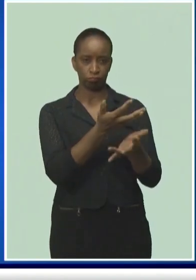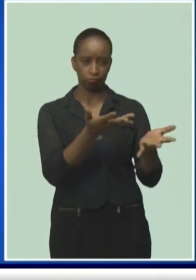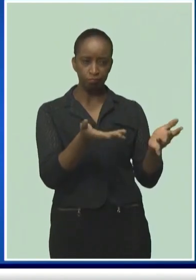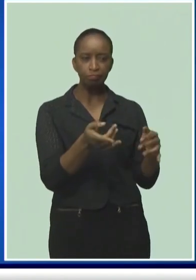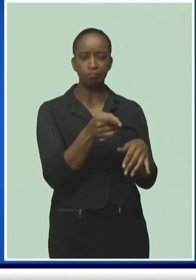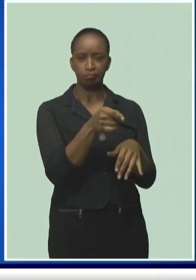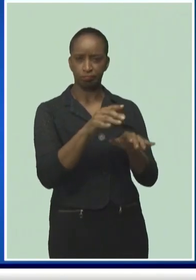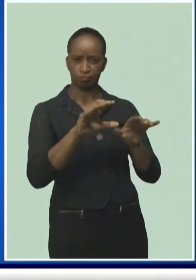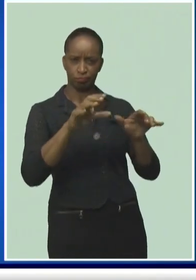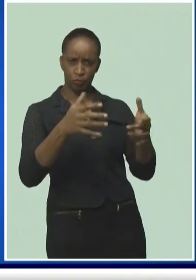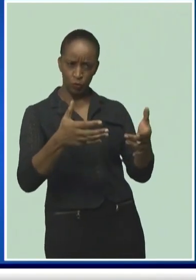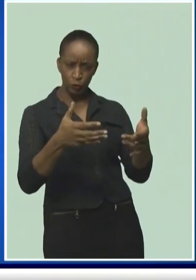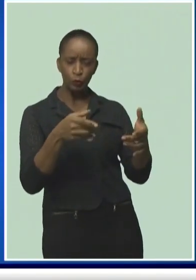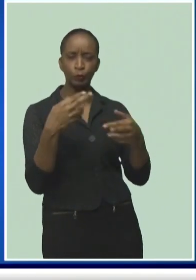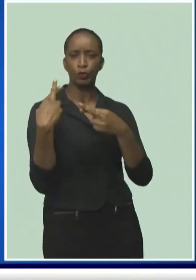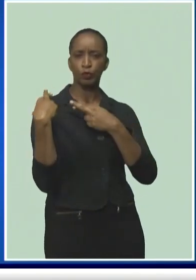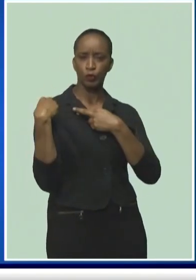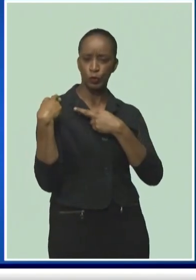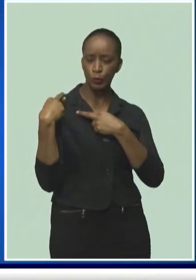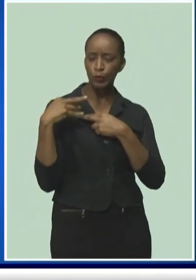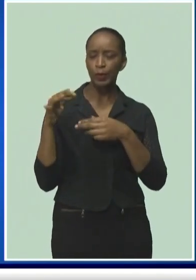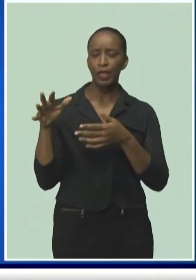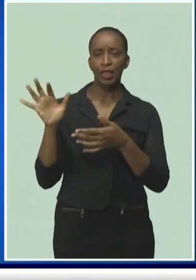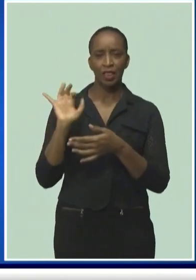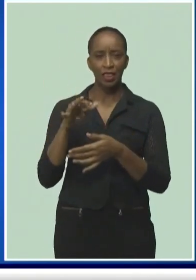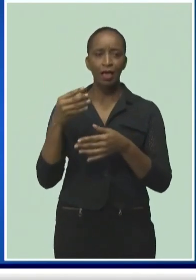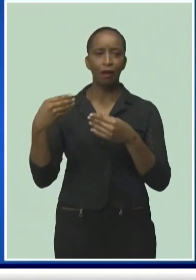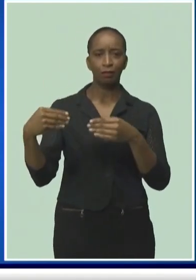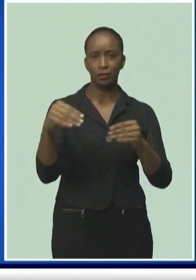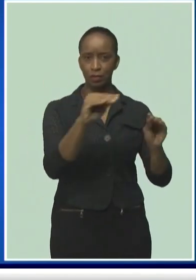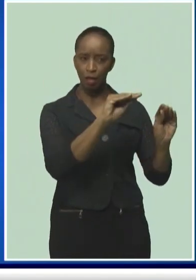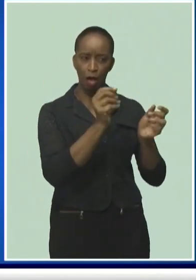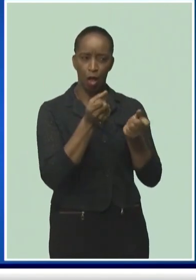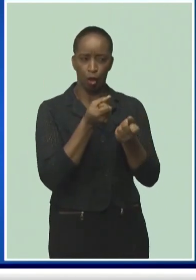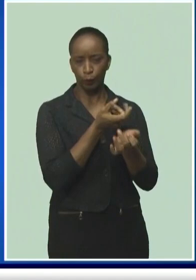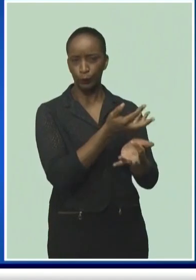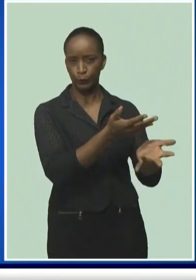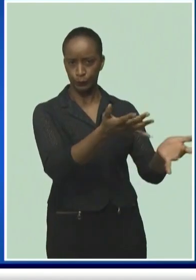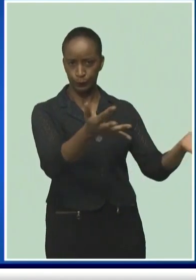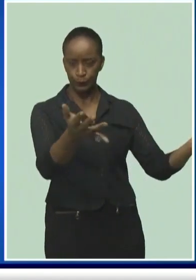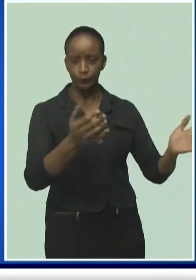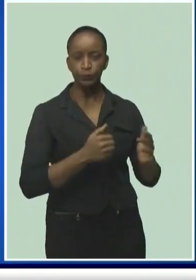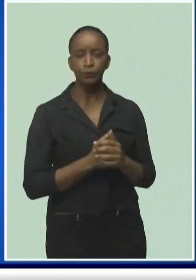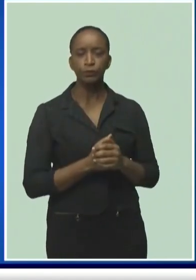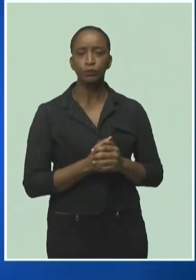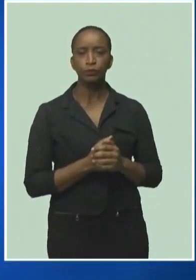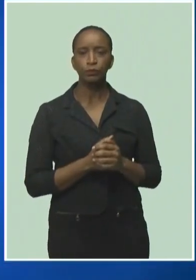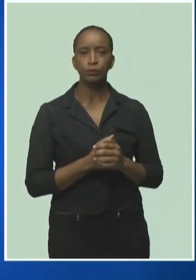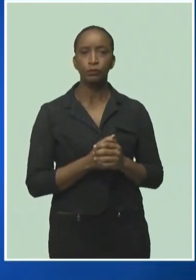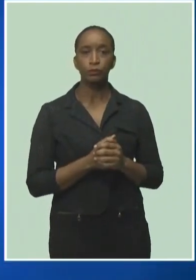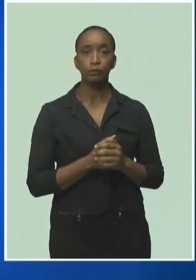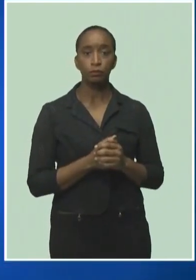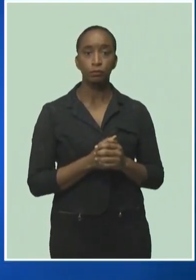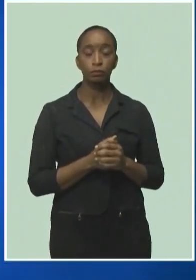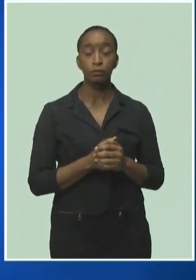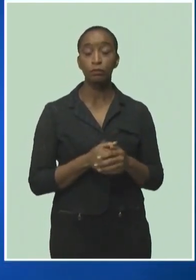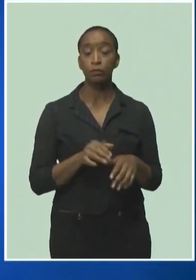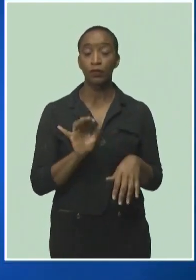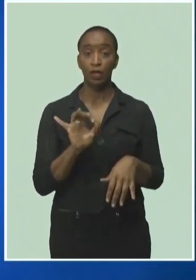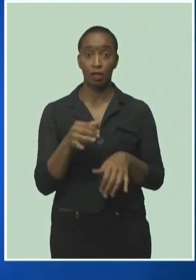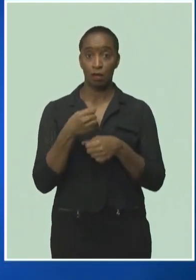Africa's largest distributors. And from all reports, our brands are